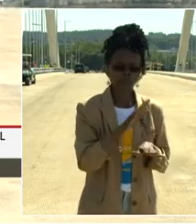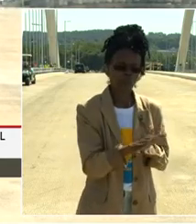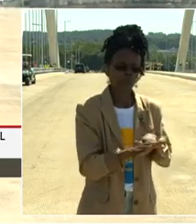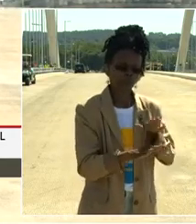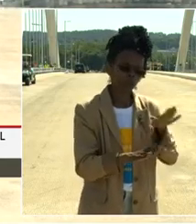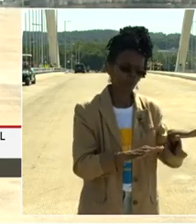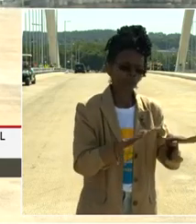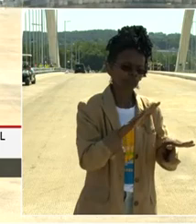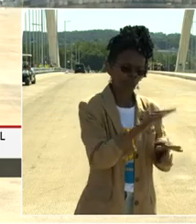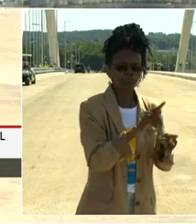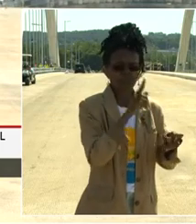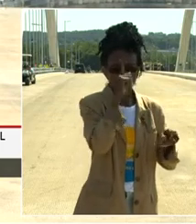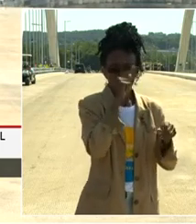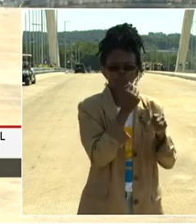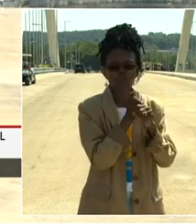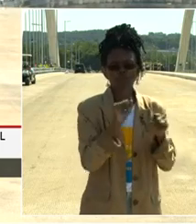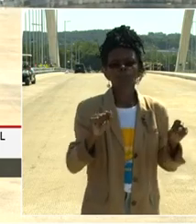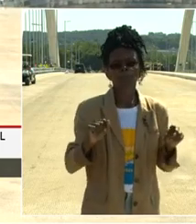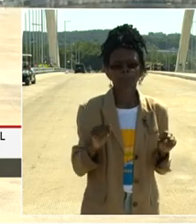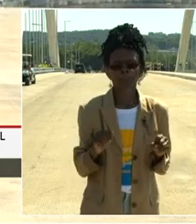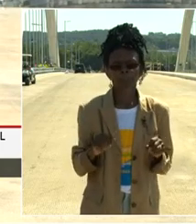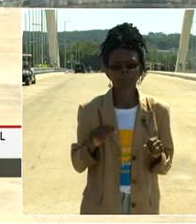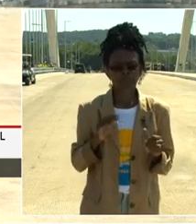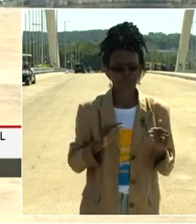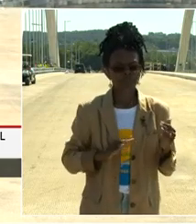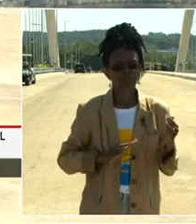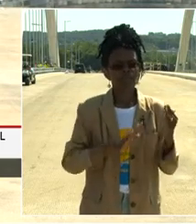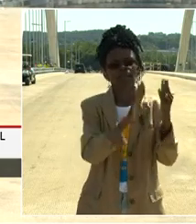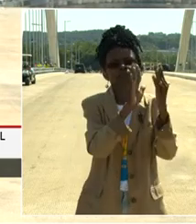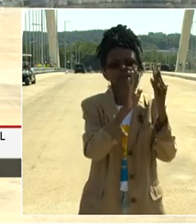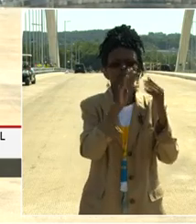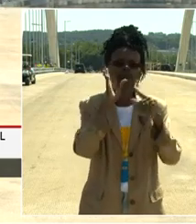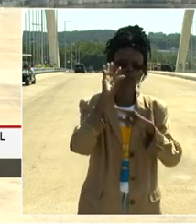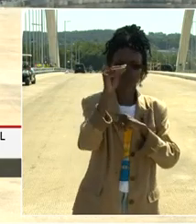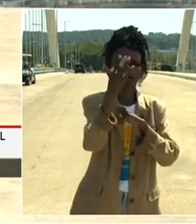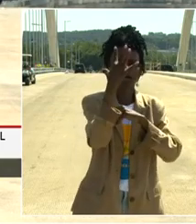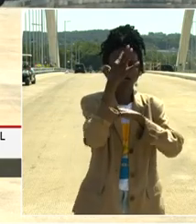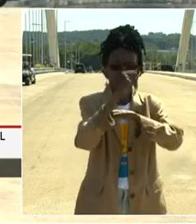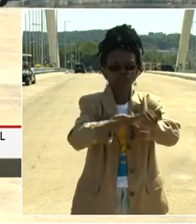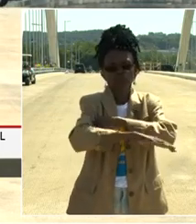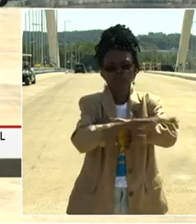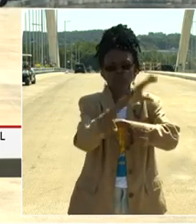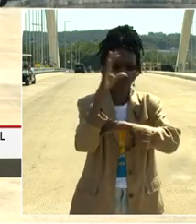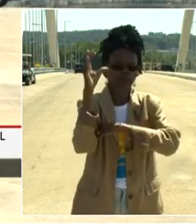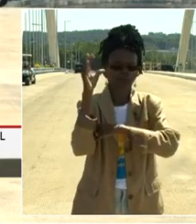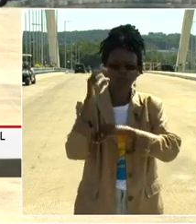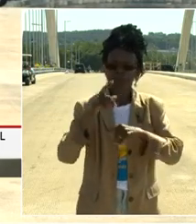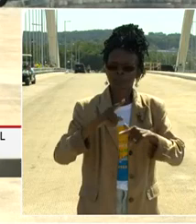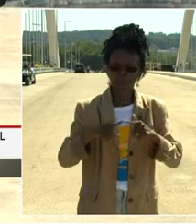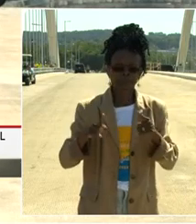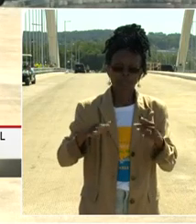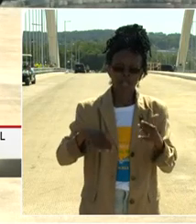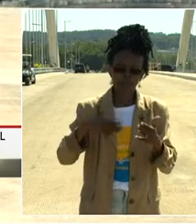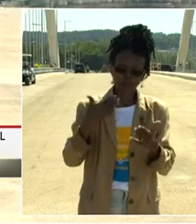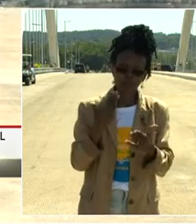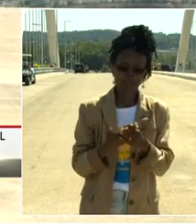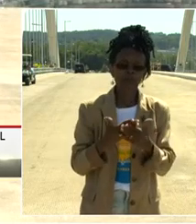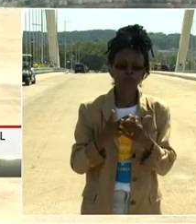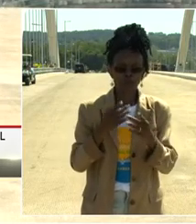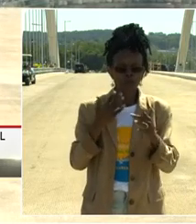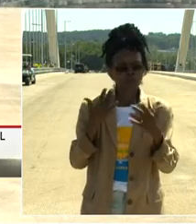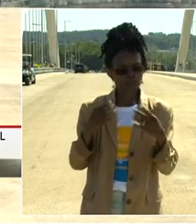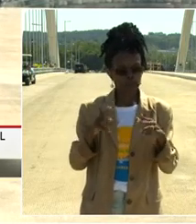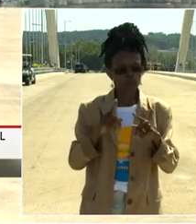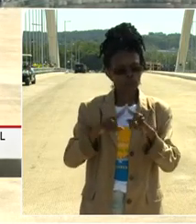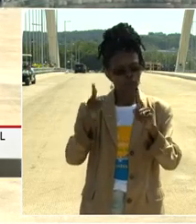As he faced his rising sun, knowing that victory had not been won, but he, as John Lewis,